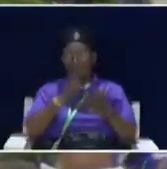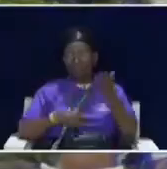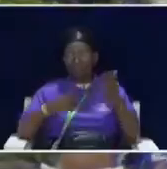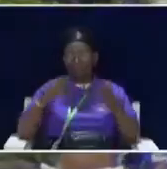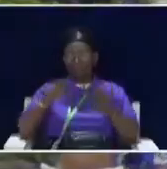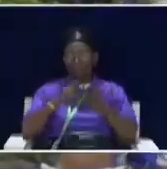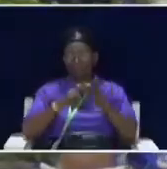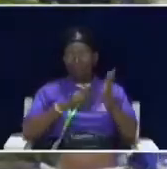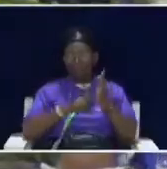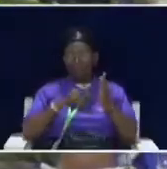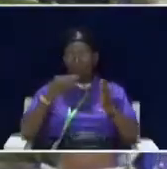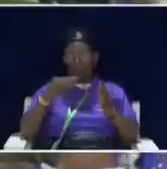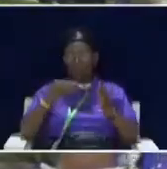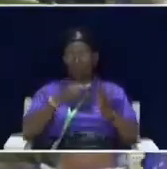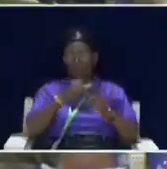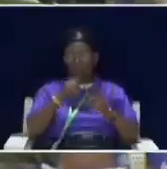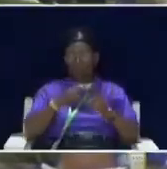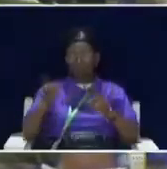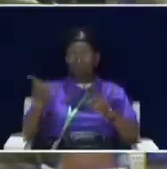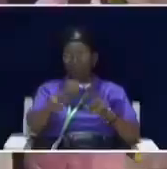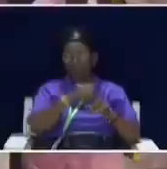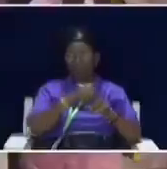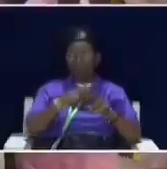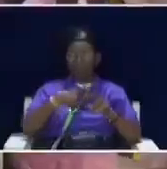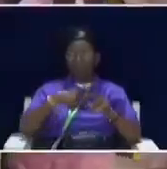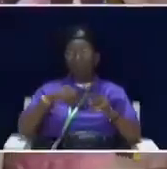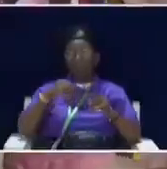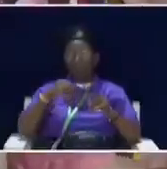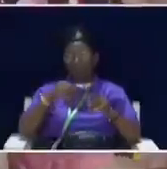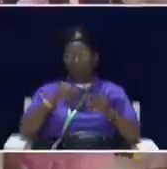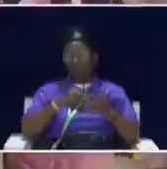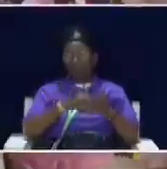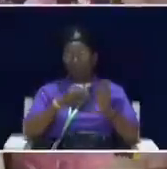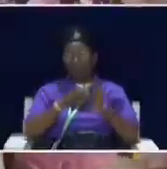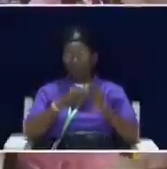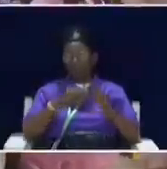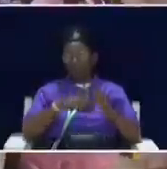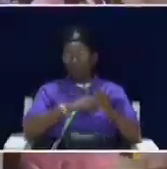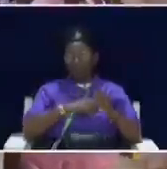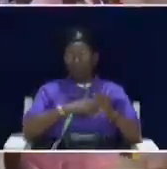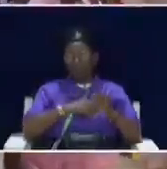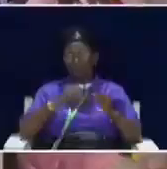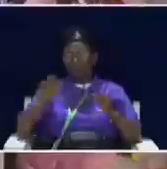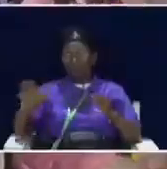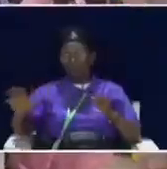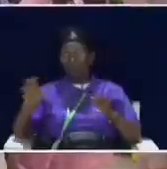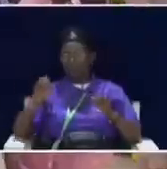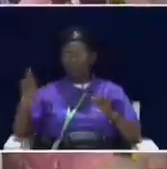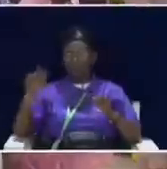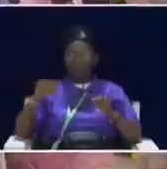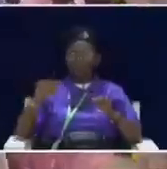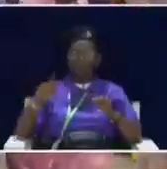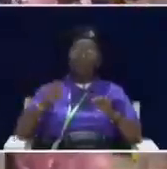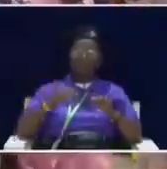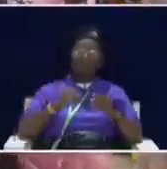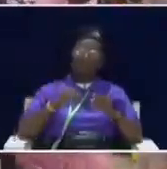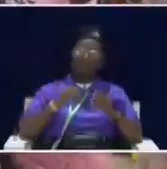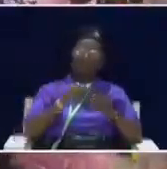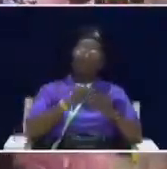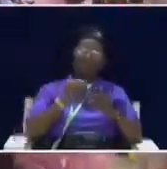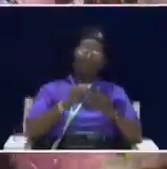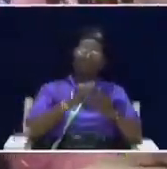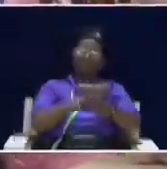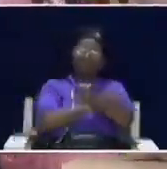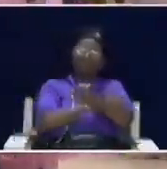you having cancer or high blood pressure or asthma